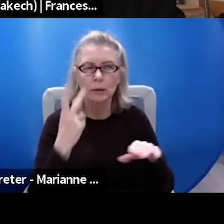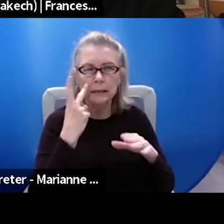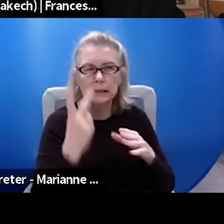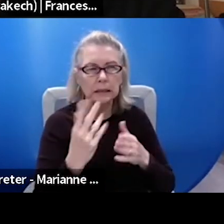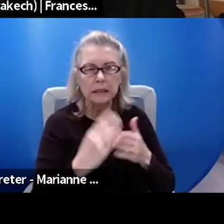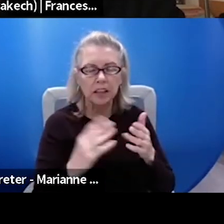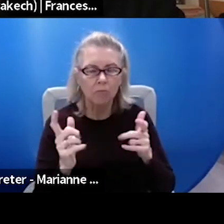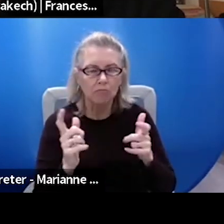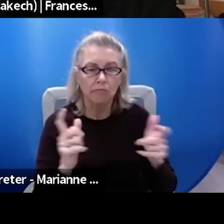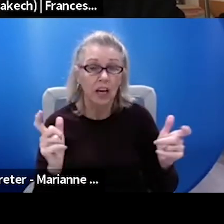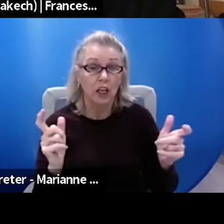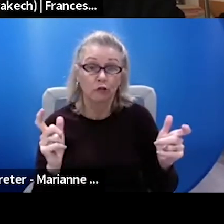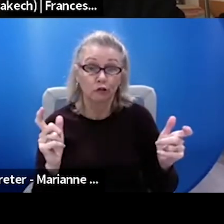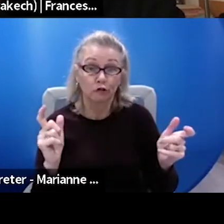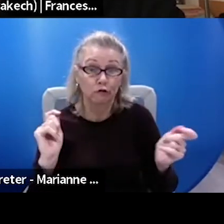major shift happening.